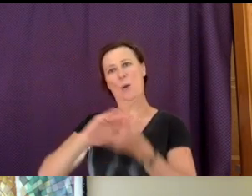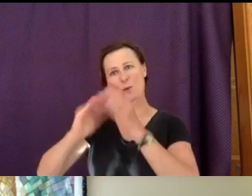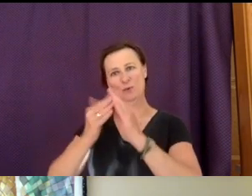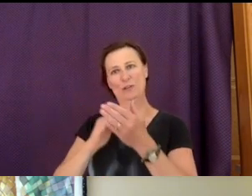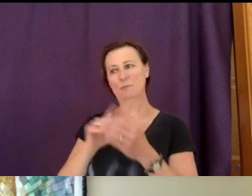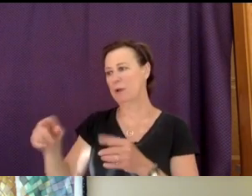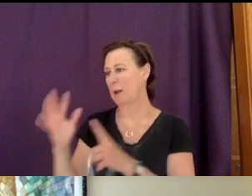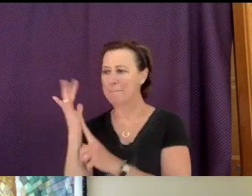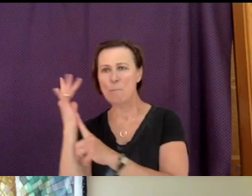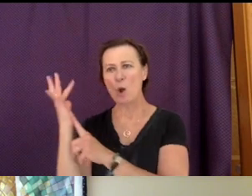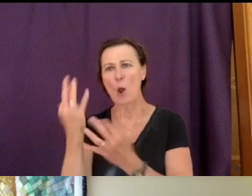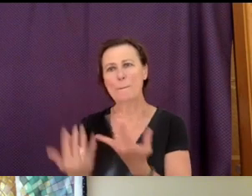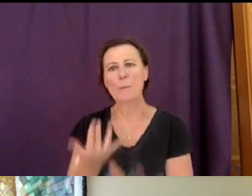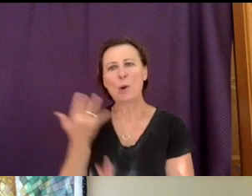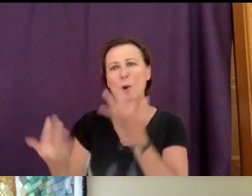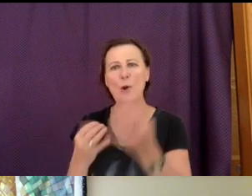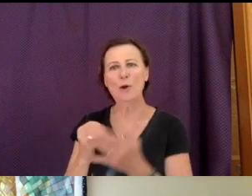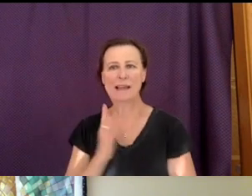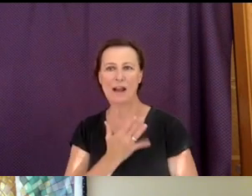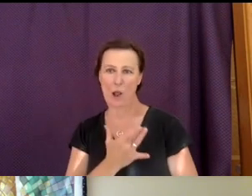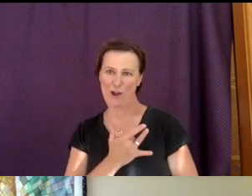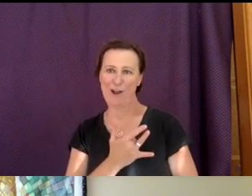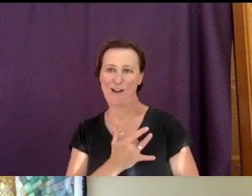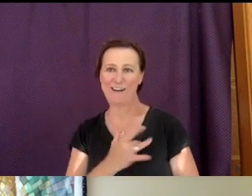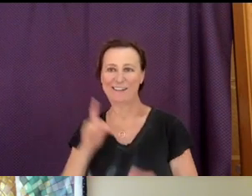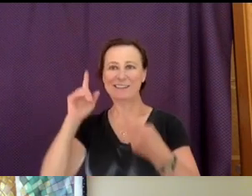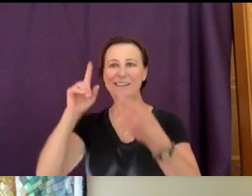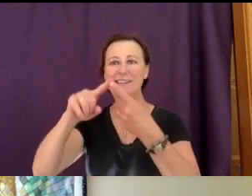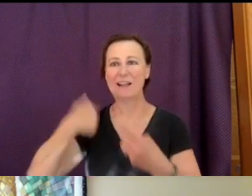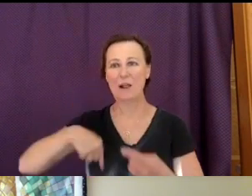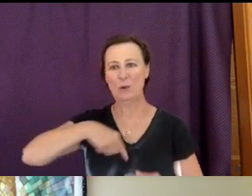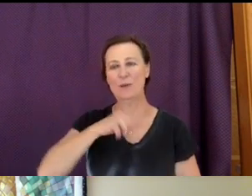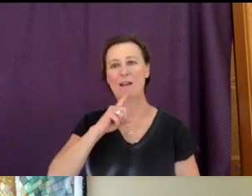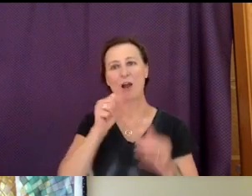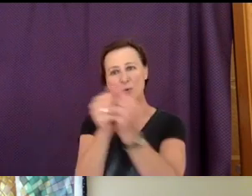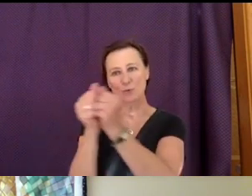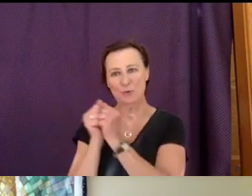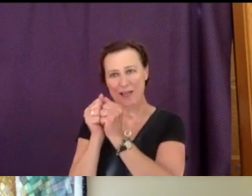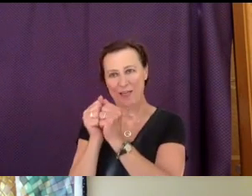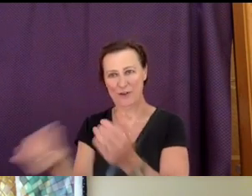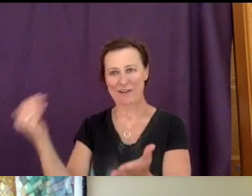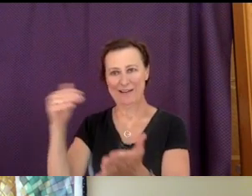burns fiercely in our hearts until we are together again.